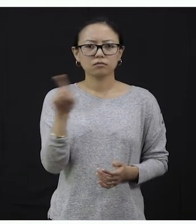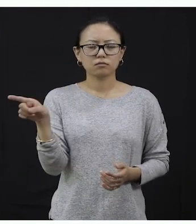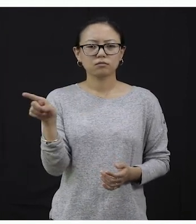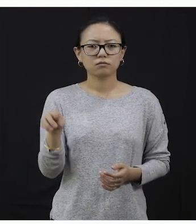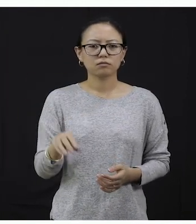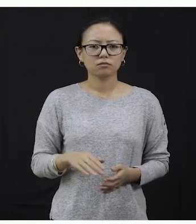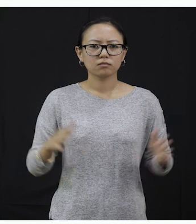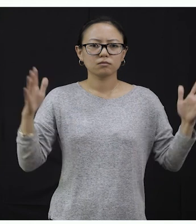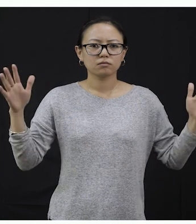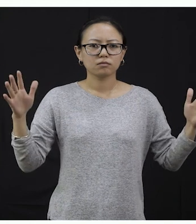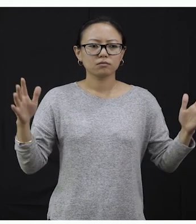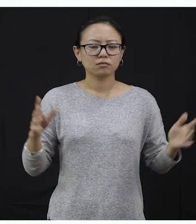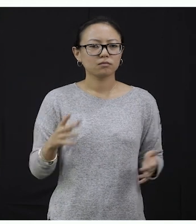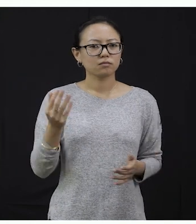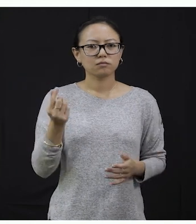number?